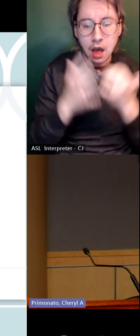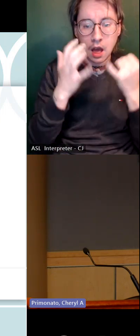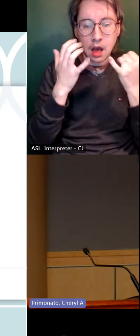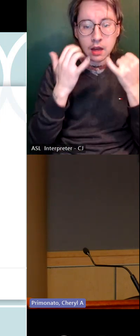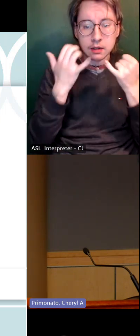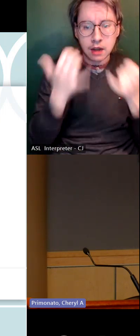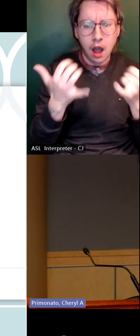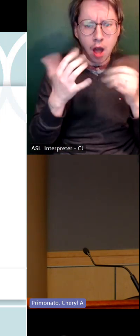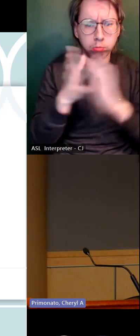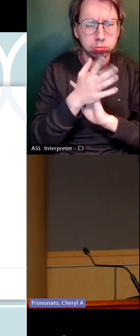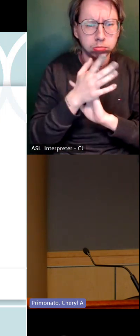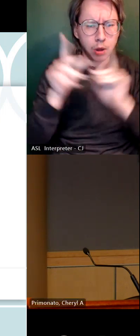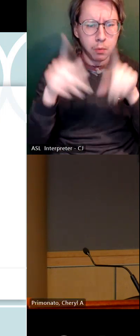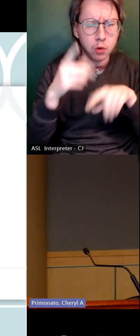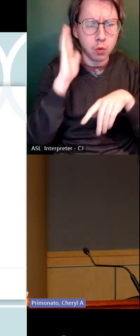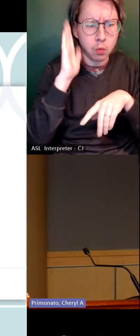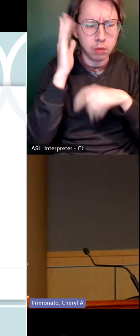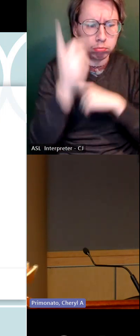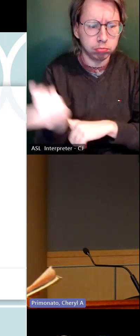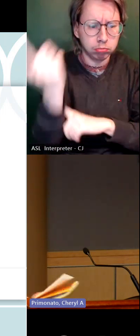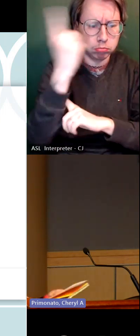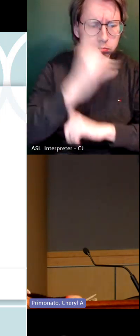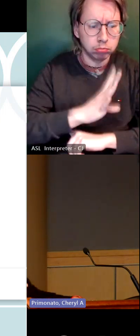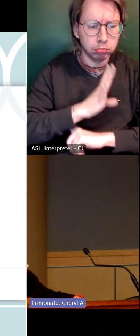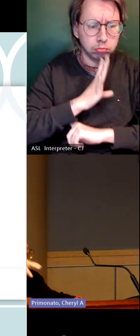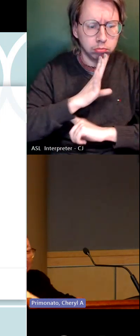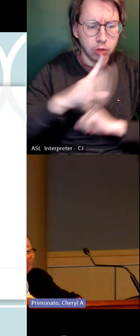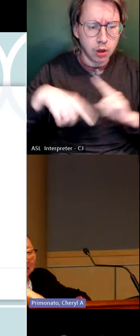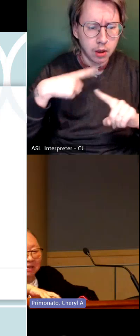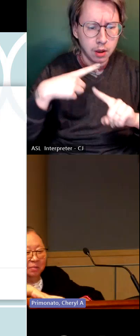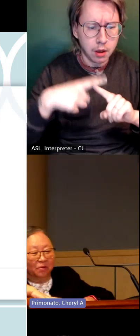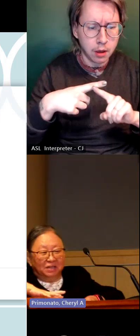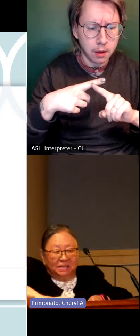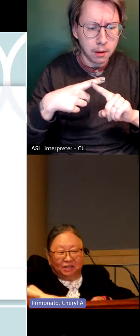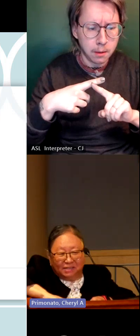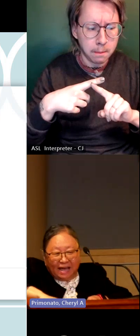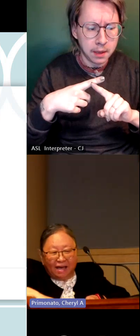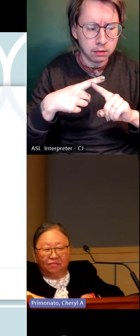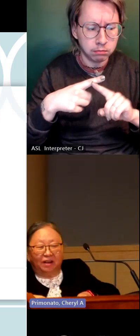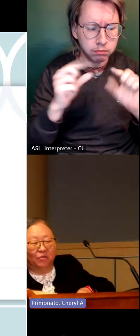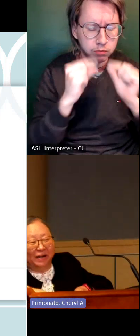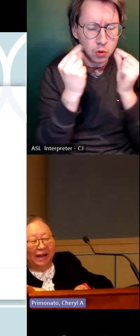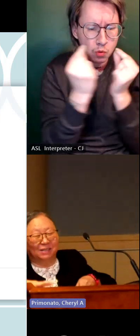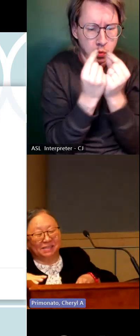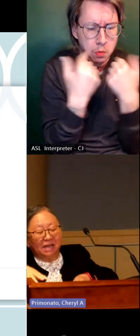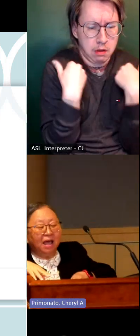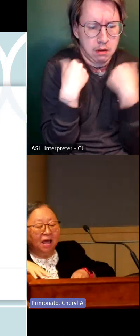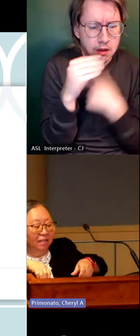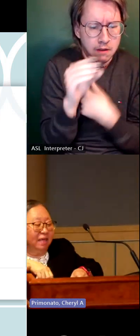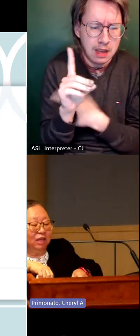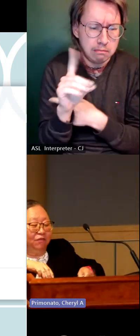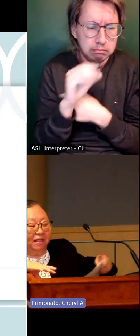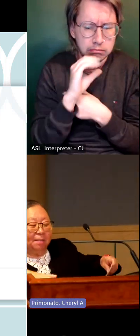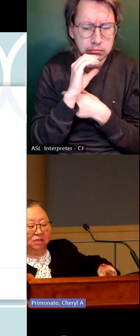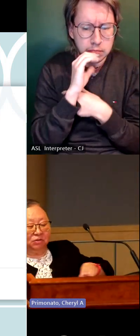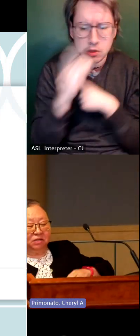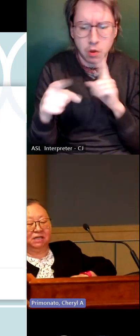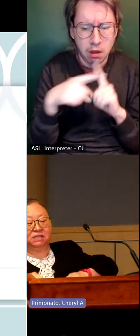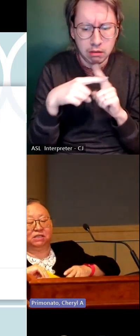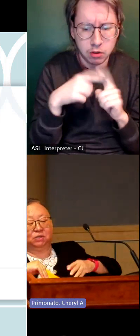the first business program. Good morning, sir. Good morning, board members. Good morning, senior staff and everyone else. Thank